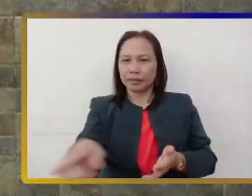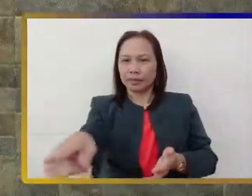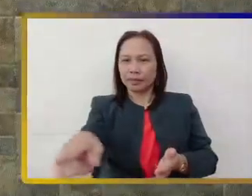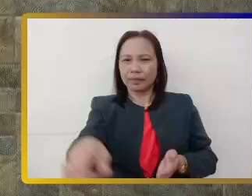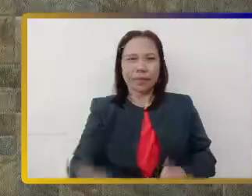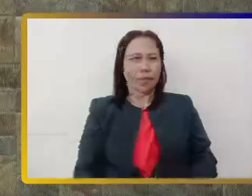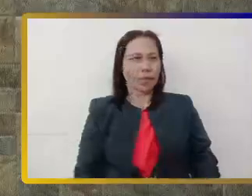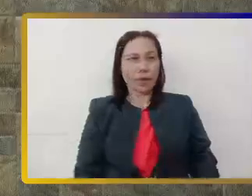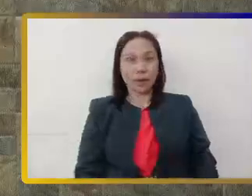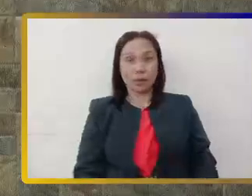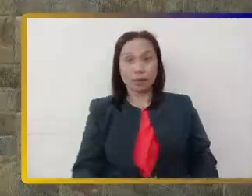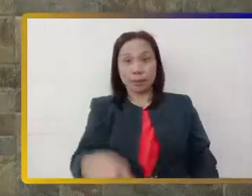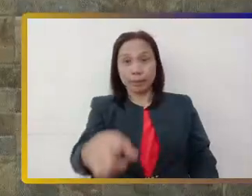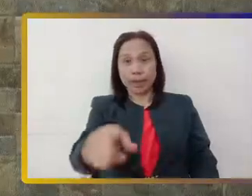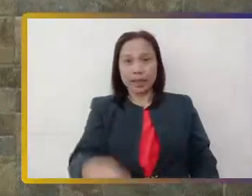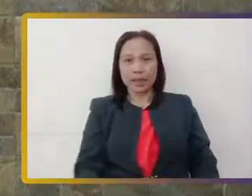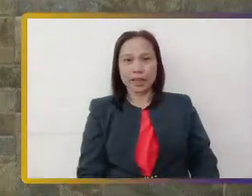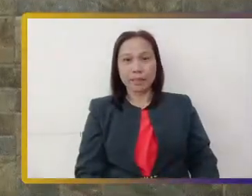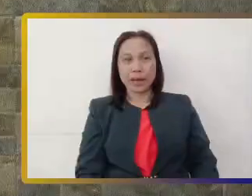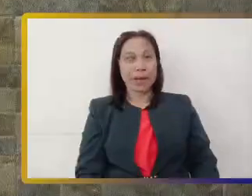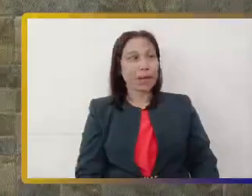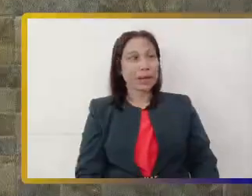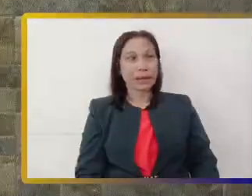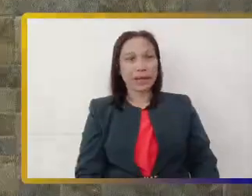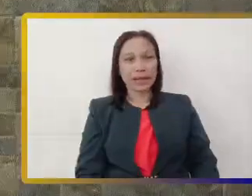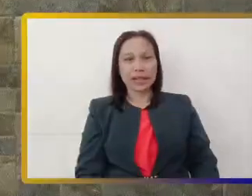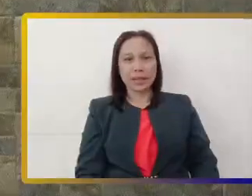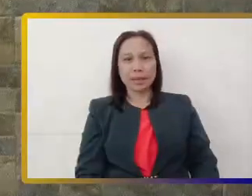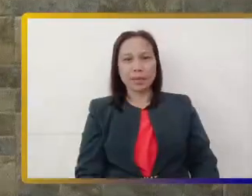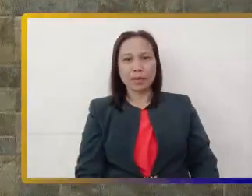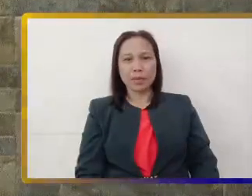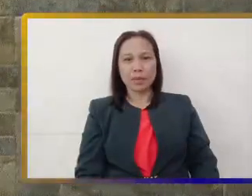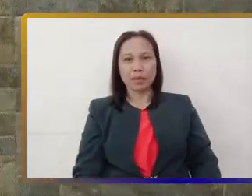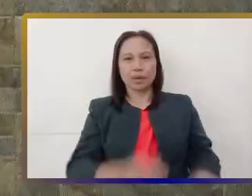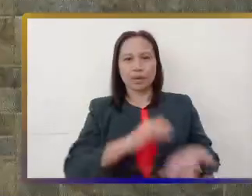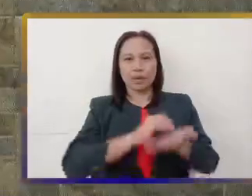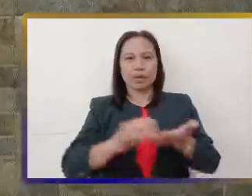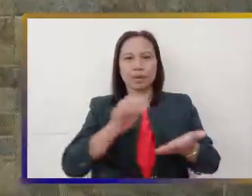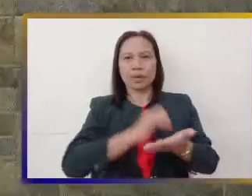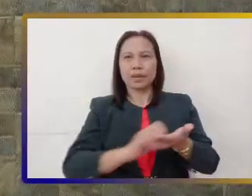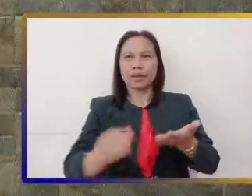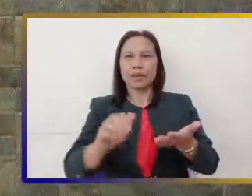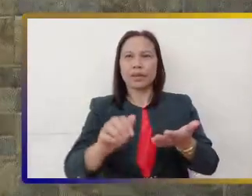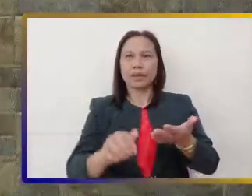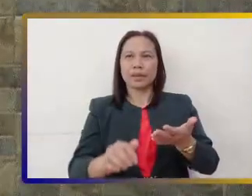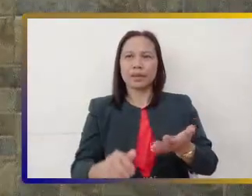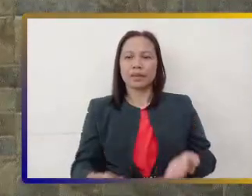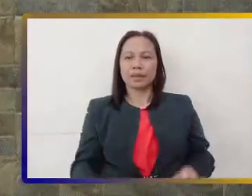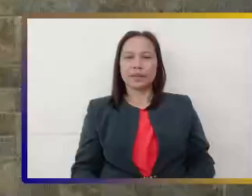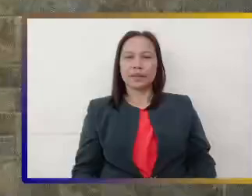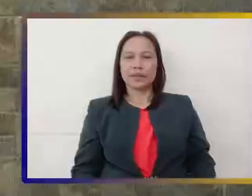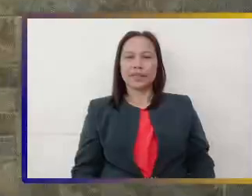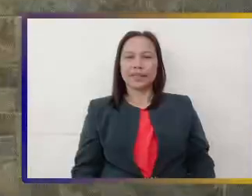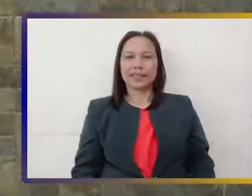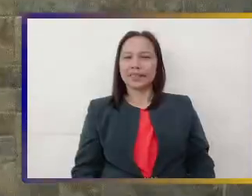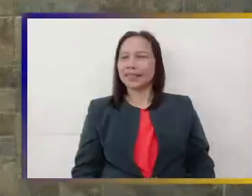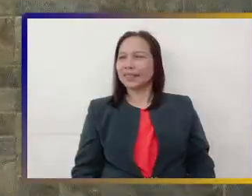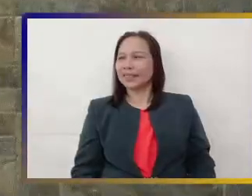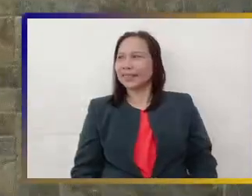because is being Deed the practice automatically is also Deed